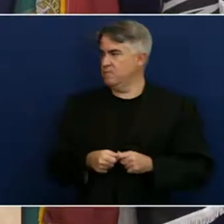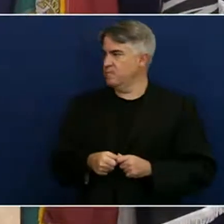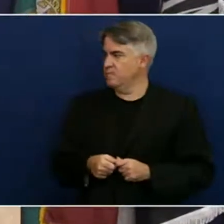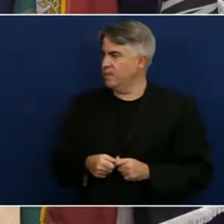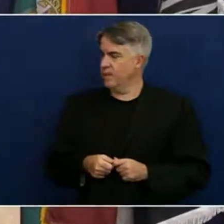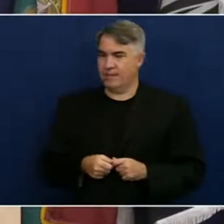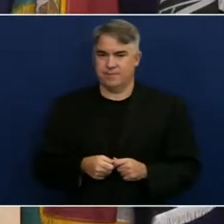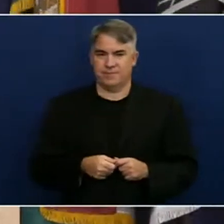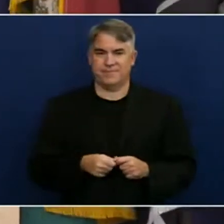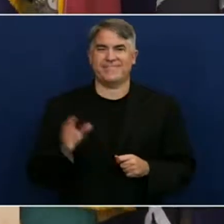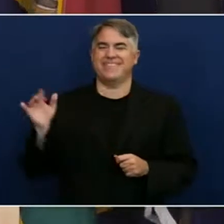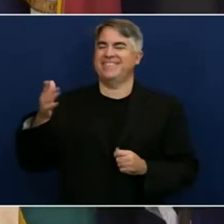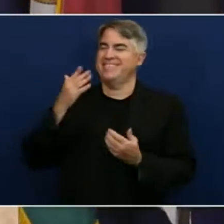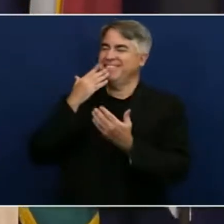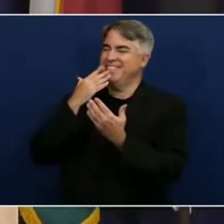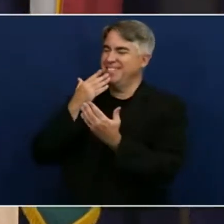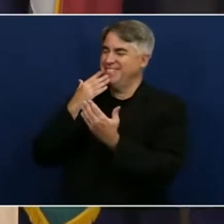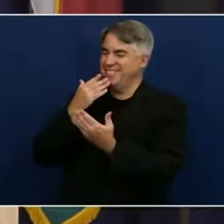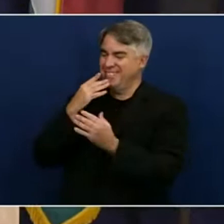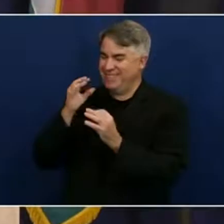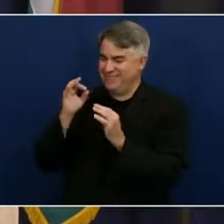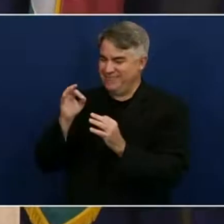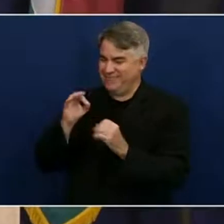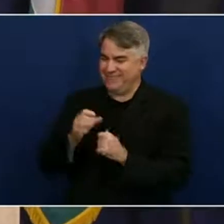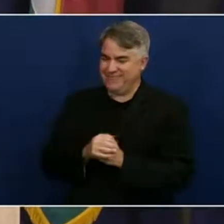that? Thank you for that question.